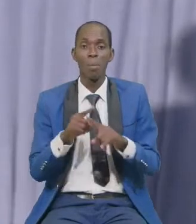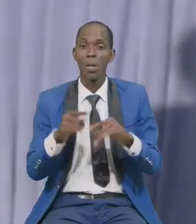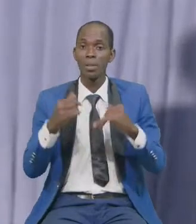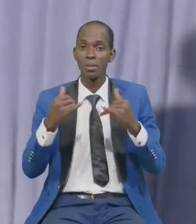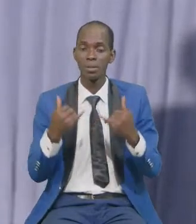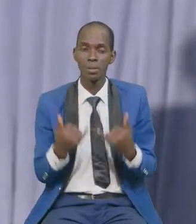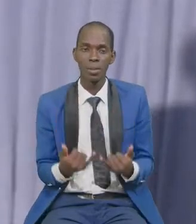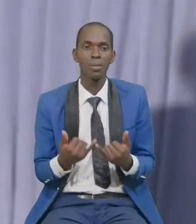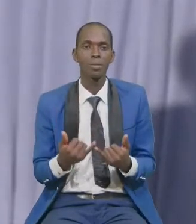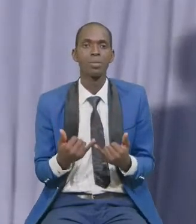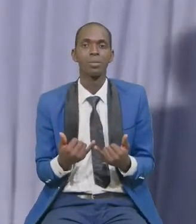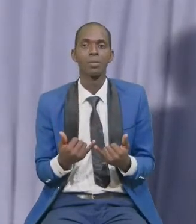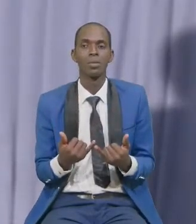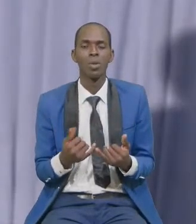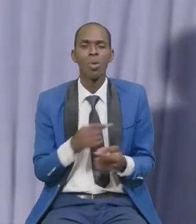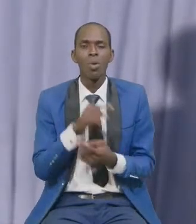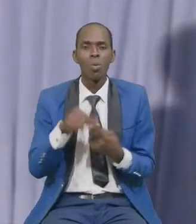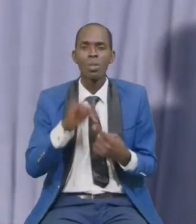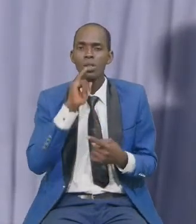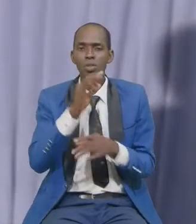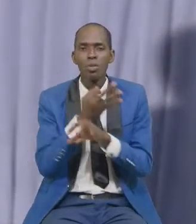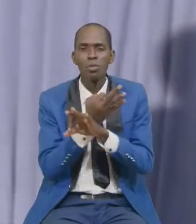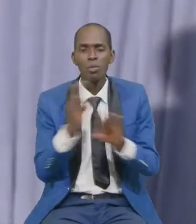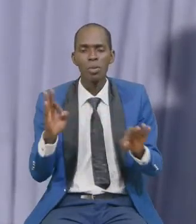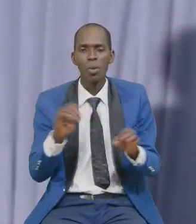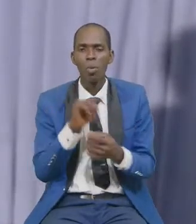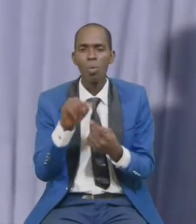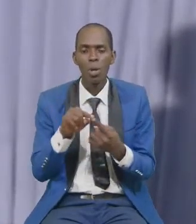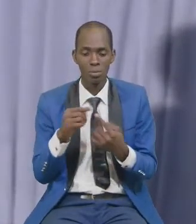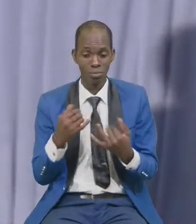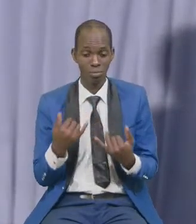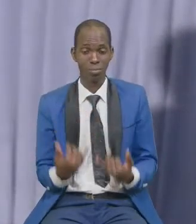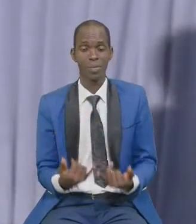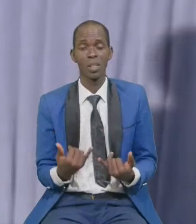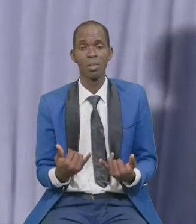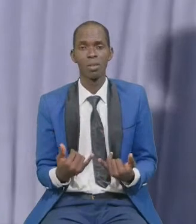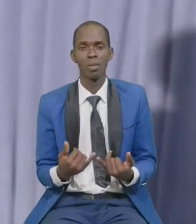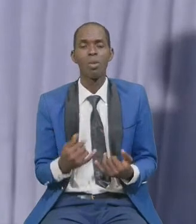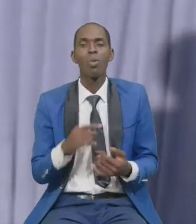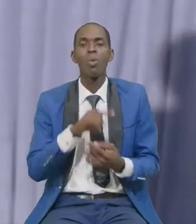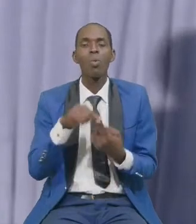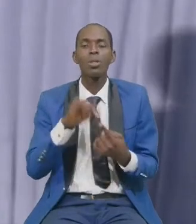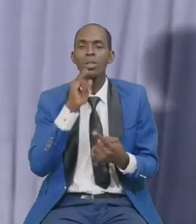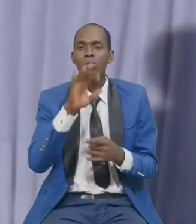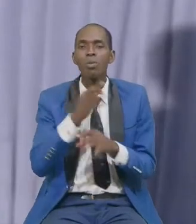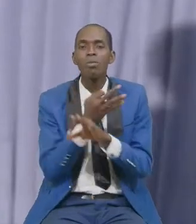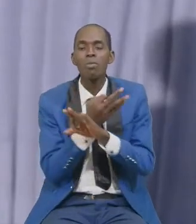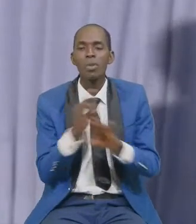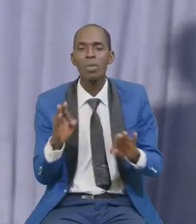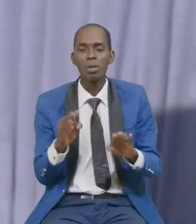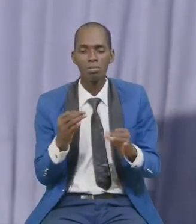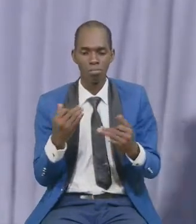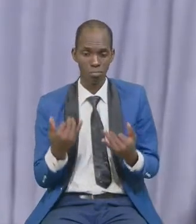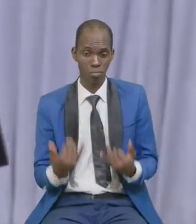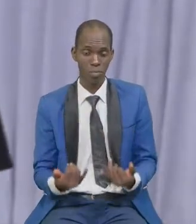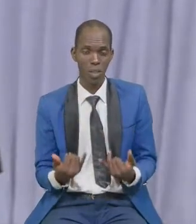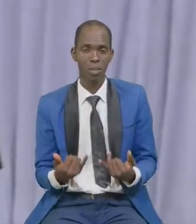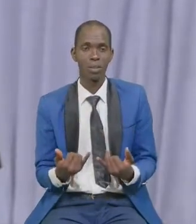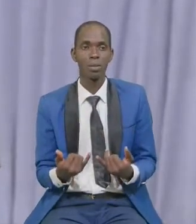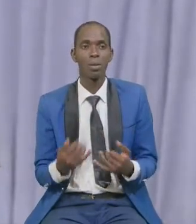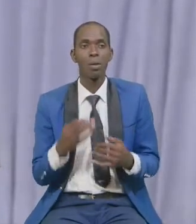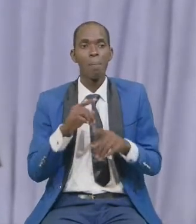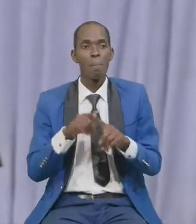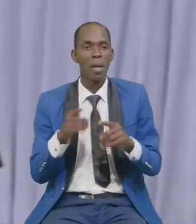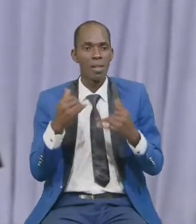but now, when is your freedom? But now, I said, when is your freedom? But now, being